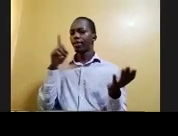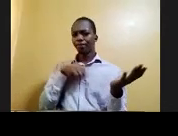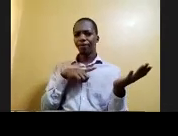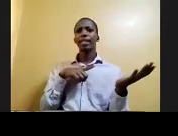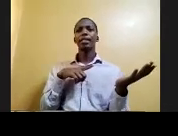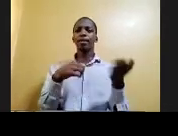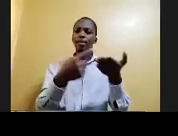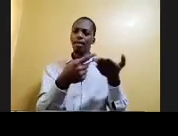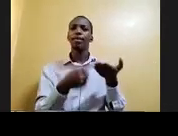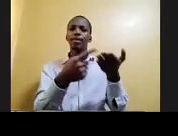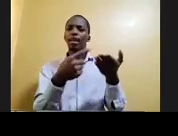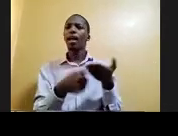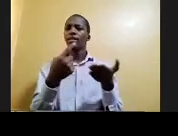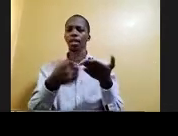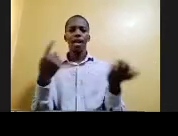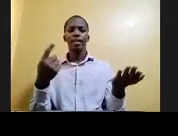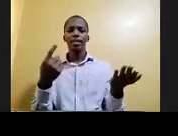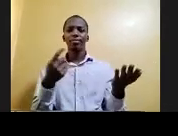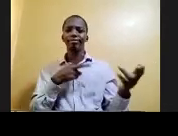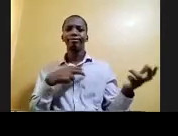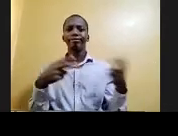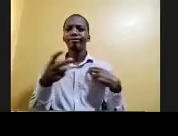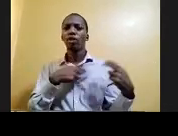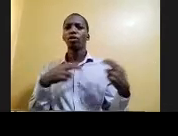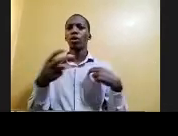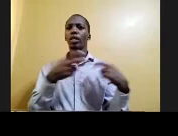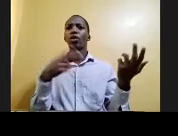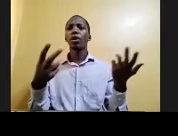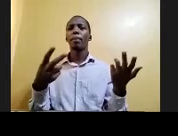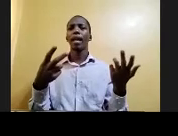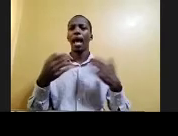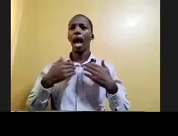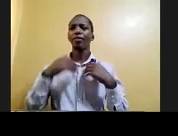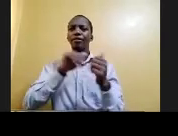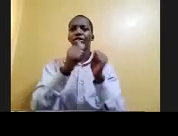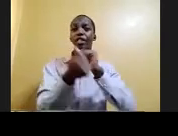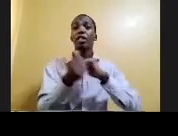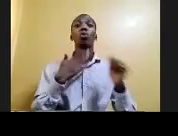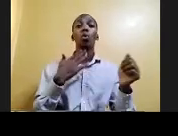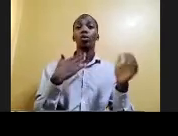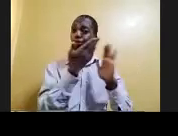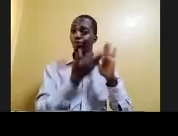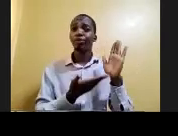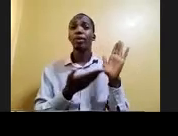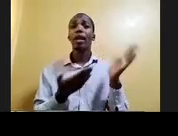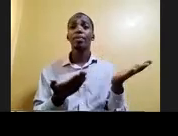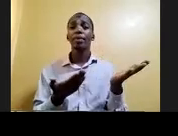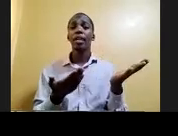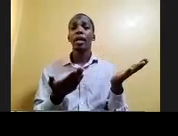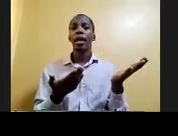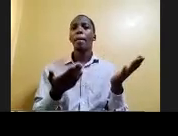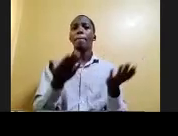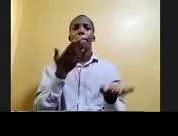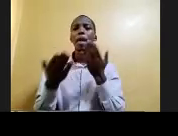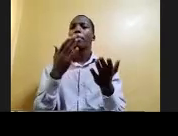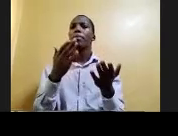Some changes here are important to highlight. There may be a change from customs points to border